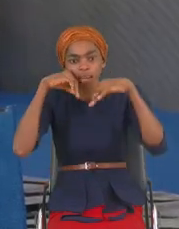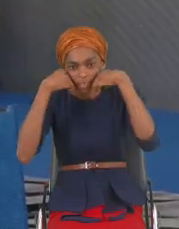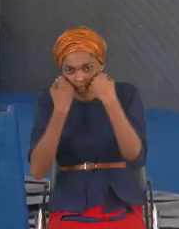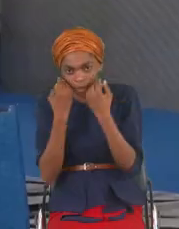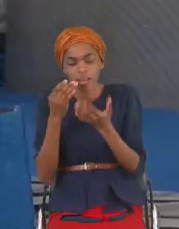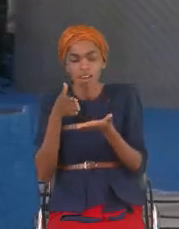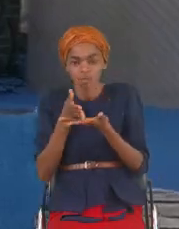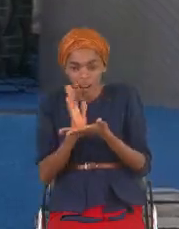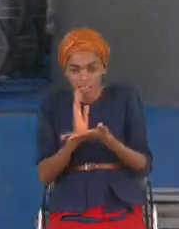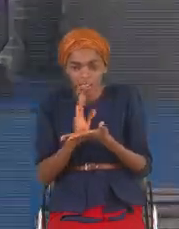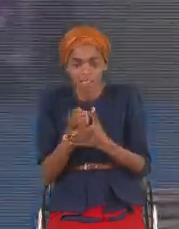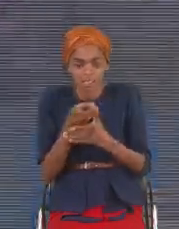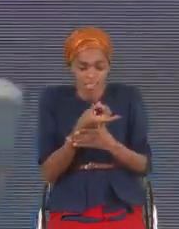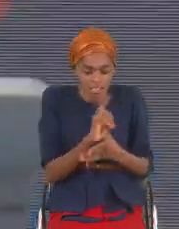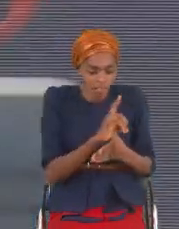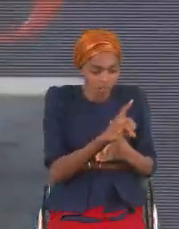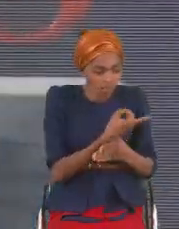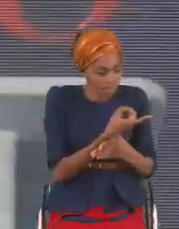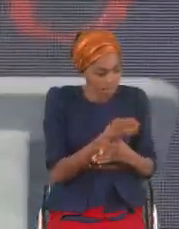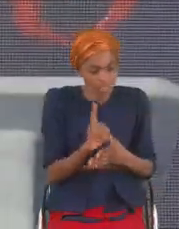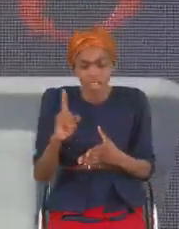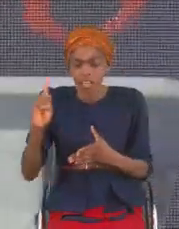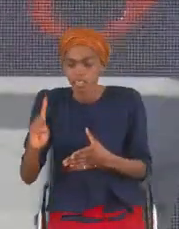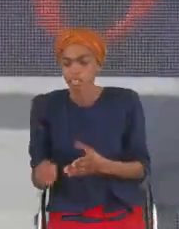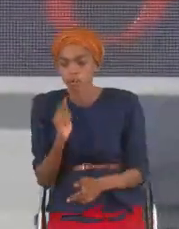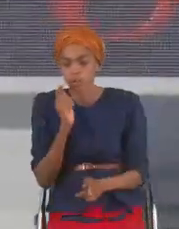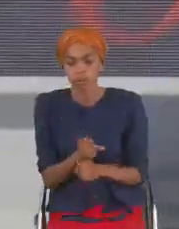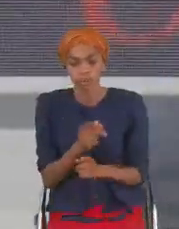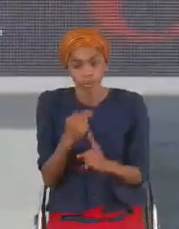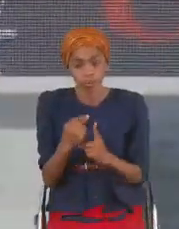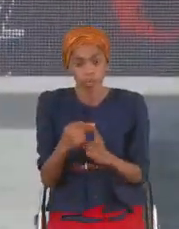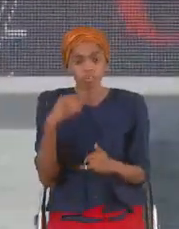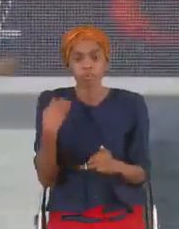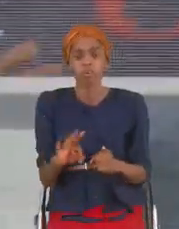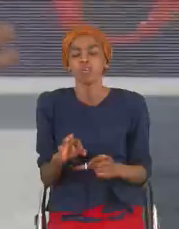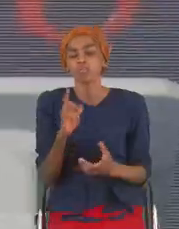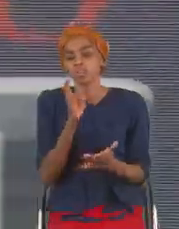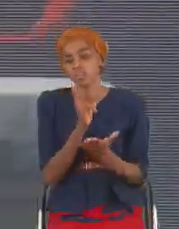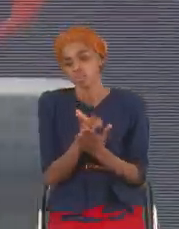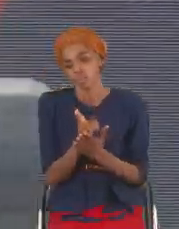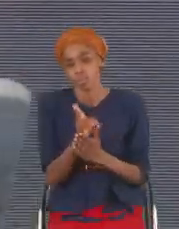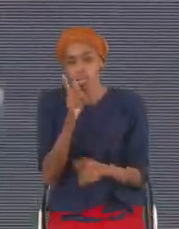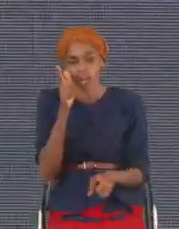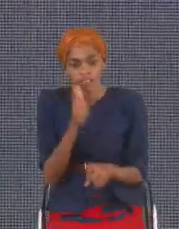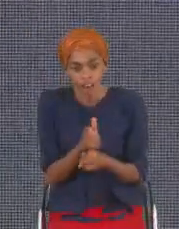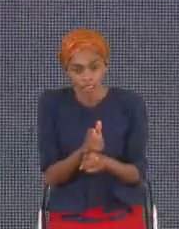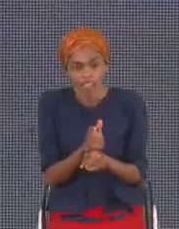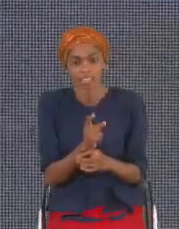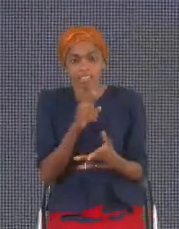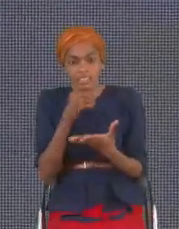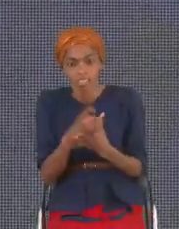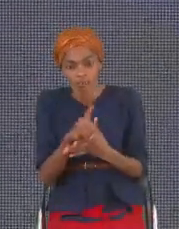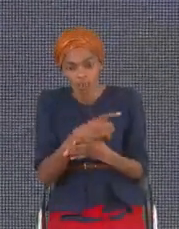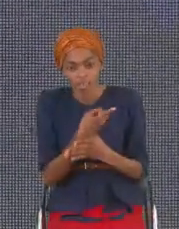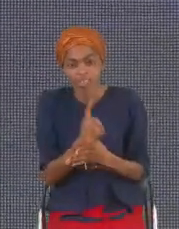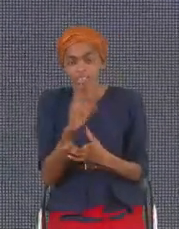rightly dividing the word of truth. Rightly dividing the word of truth.